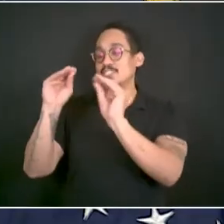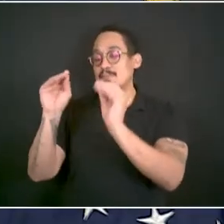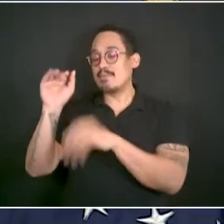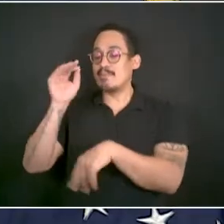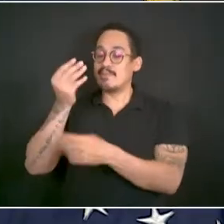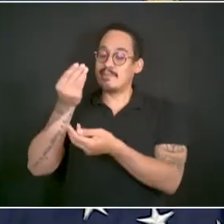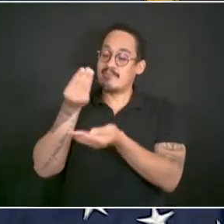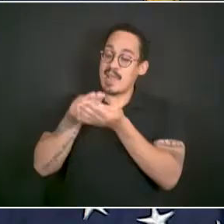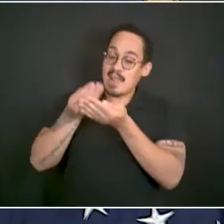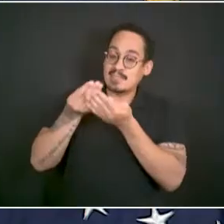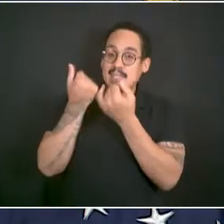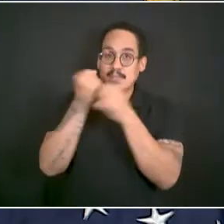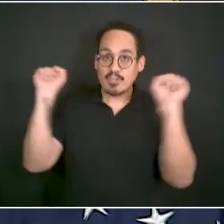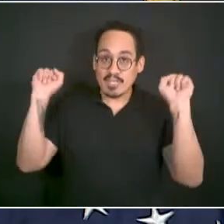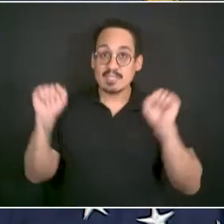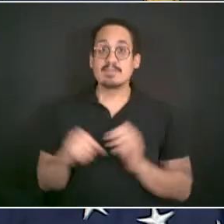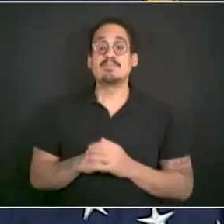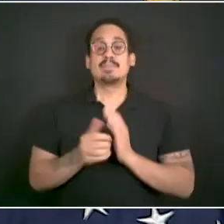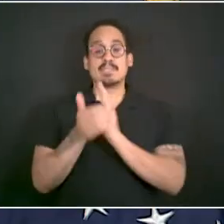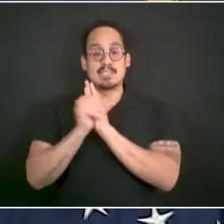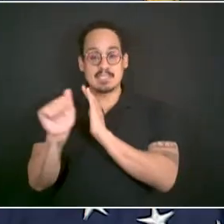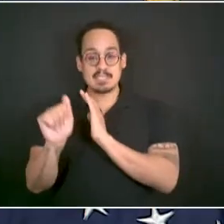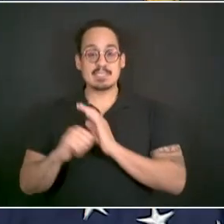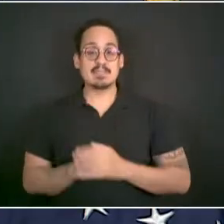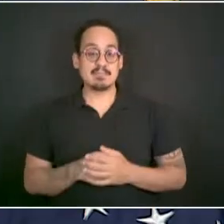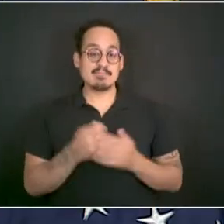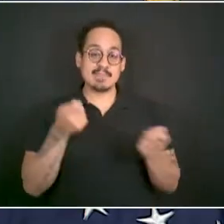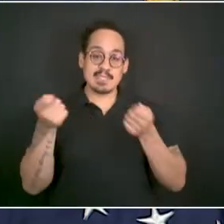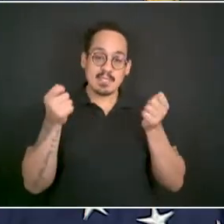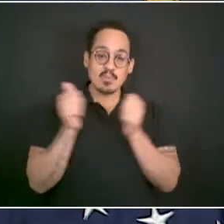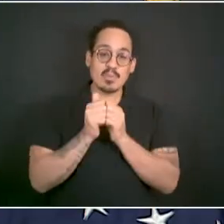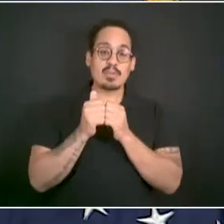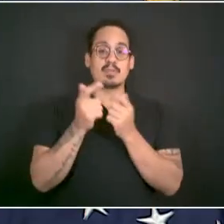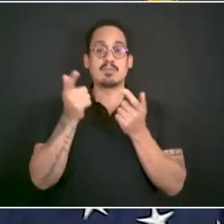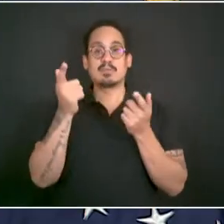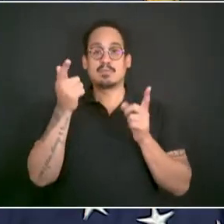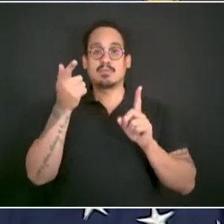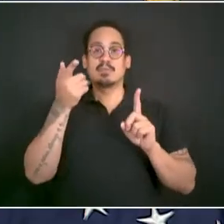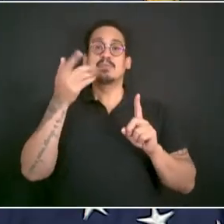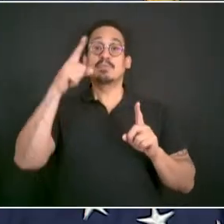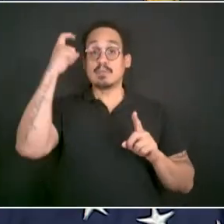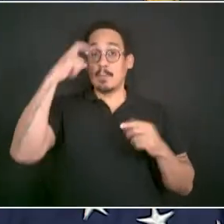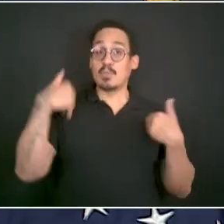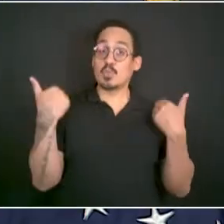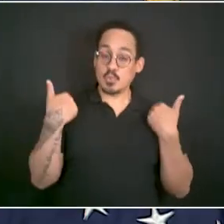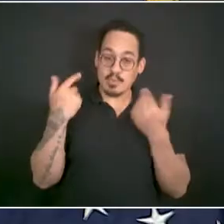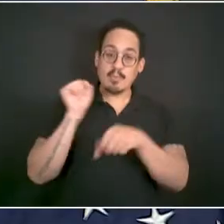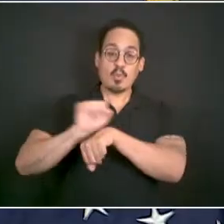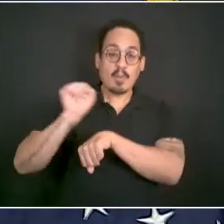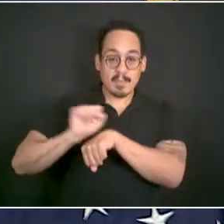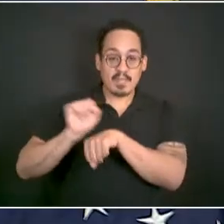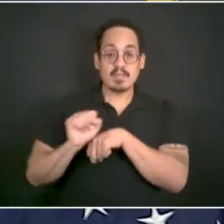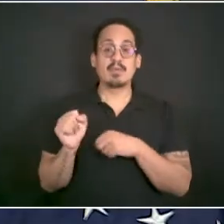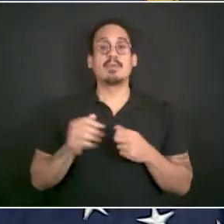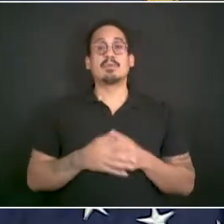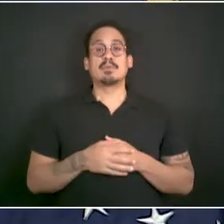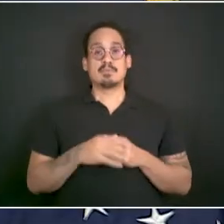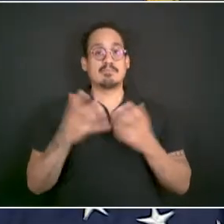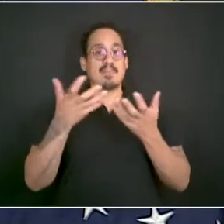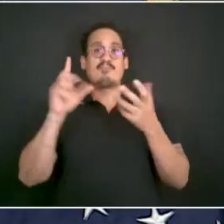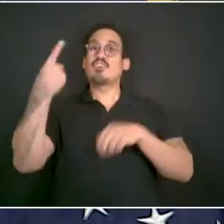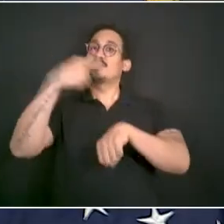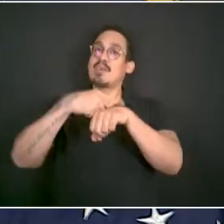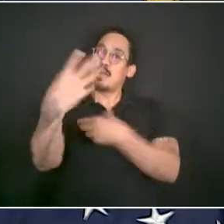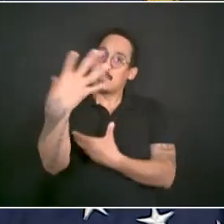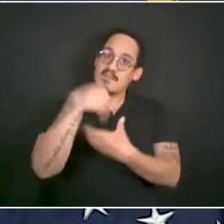different things, dealing with the summer youth employment for the first time, having them involved in a large amount of time in